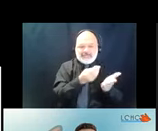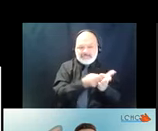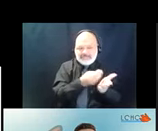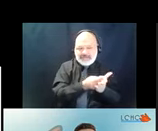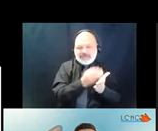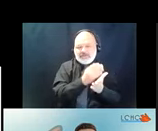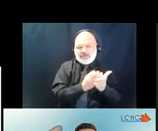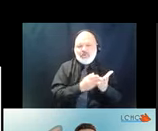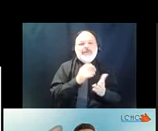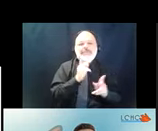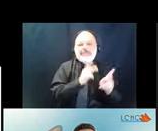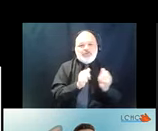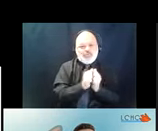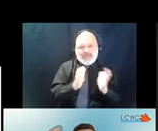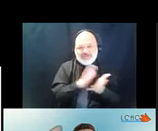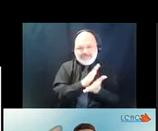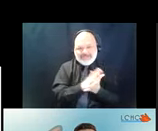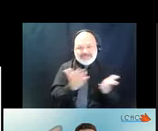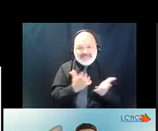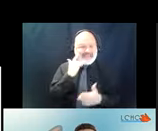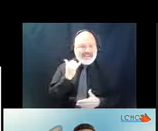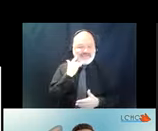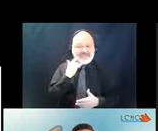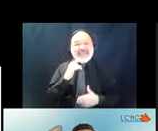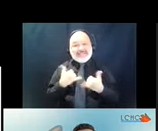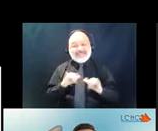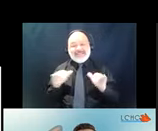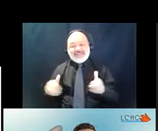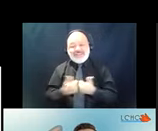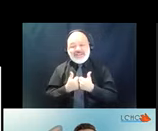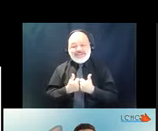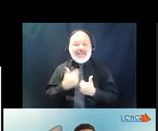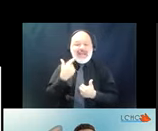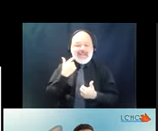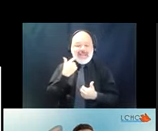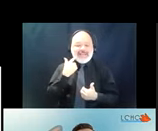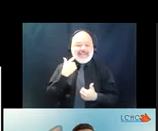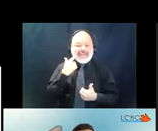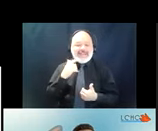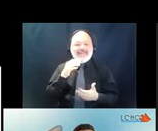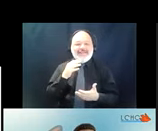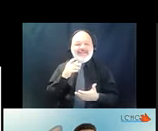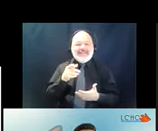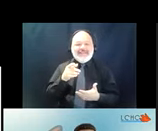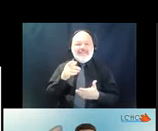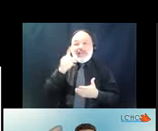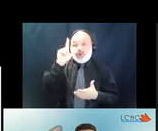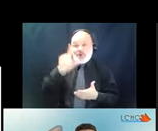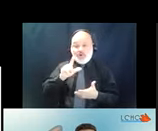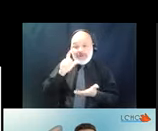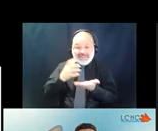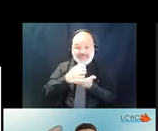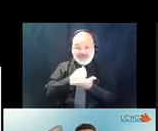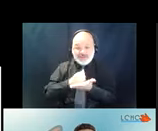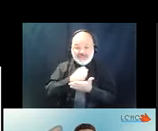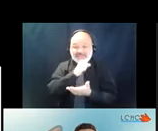state of California. And so it continues to be a challenge. I mentioned Health for All Seniors. For the lowest income seniors